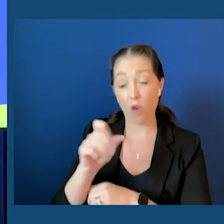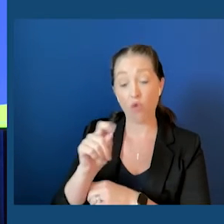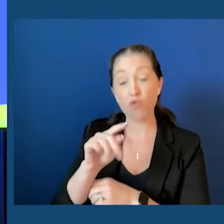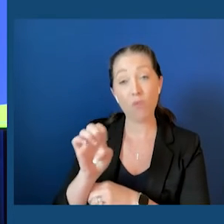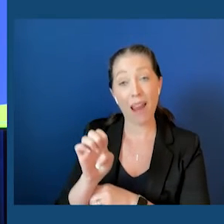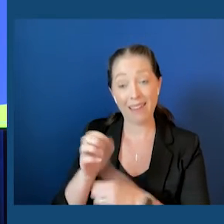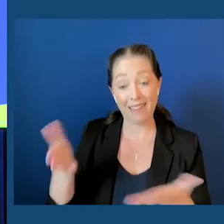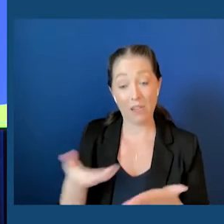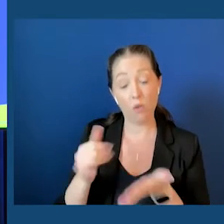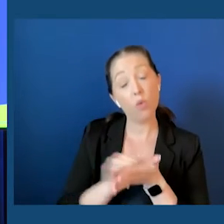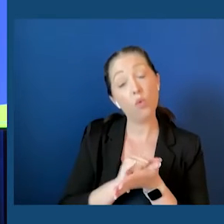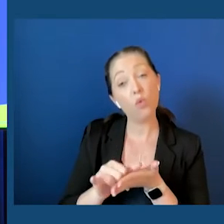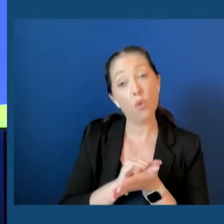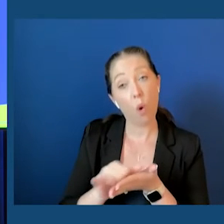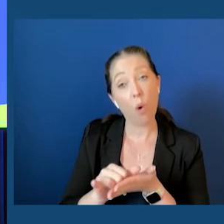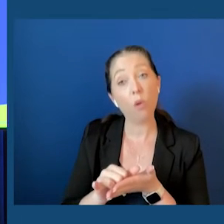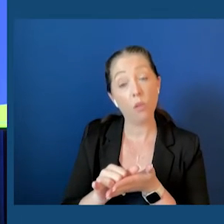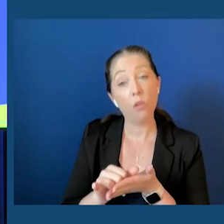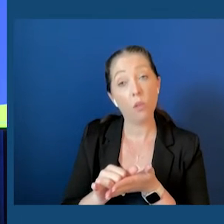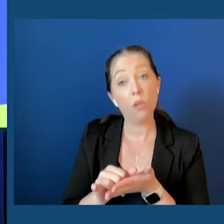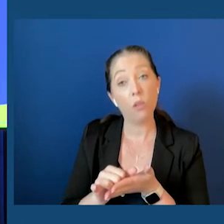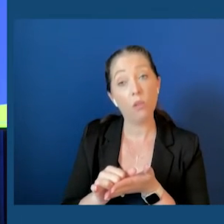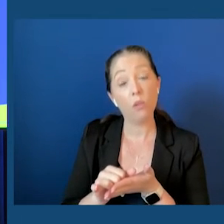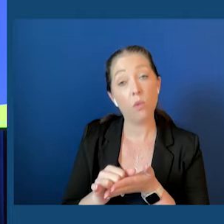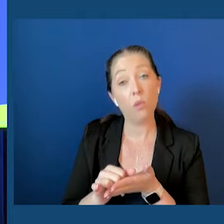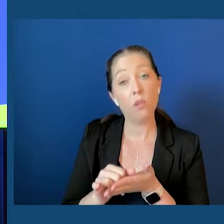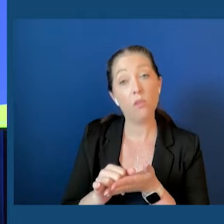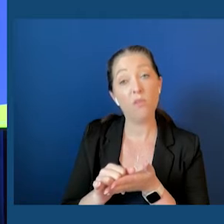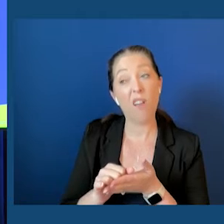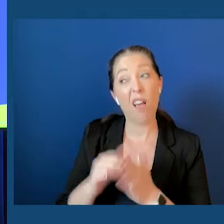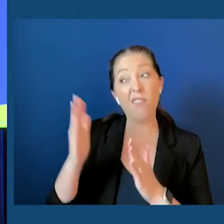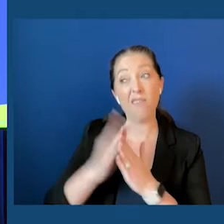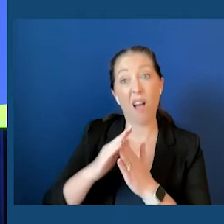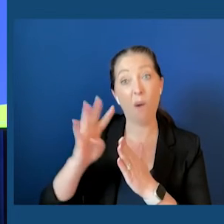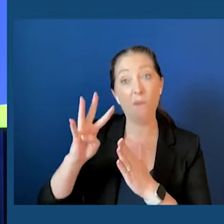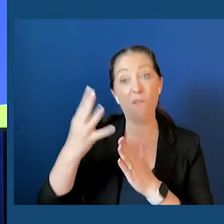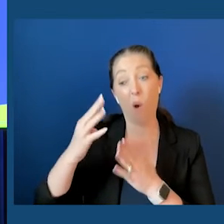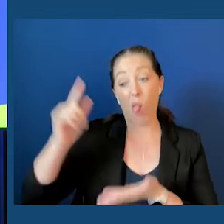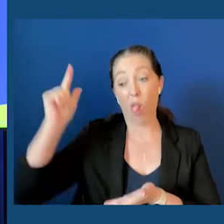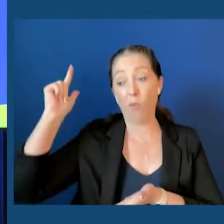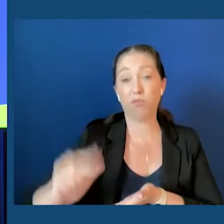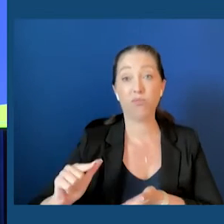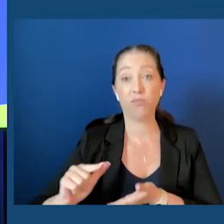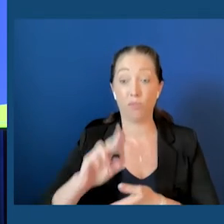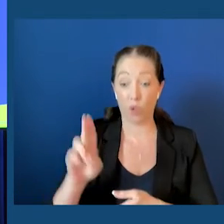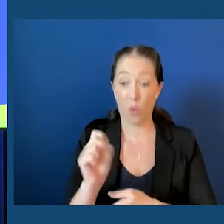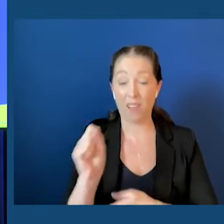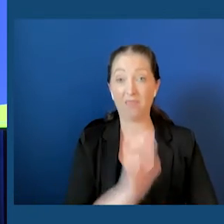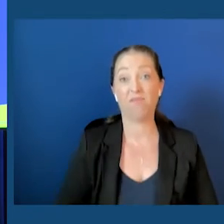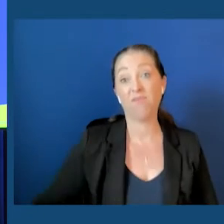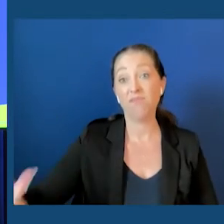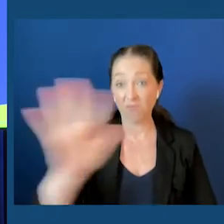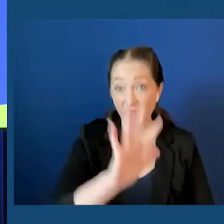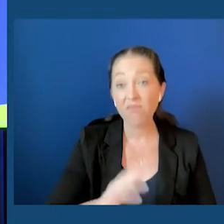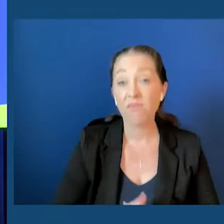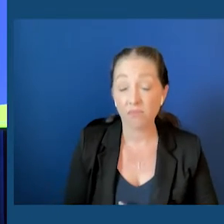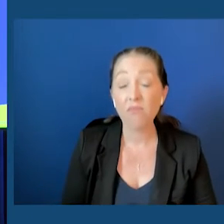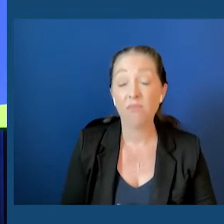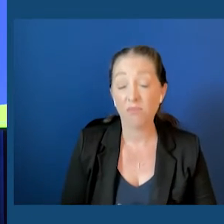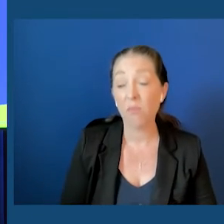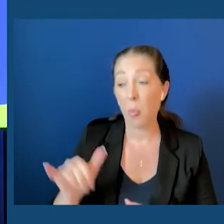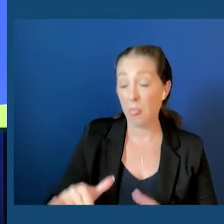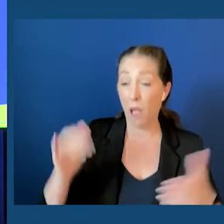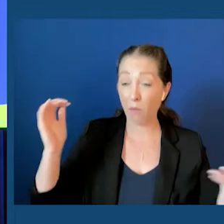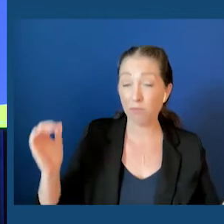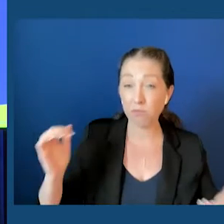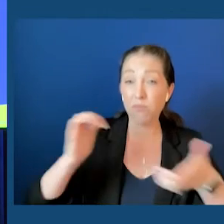York is the 4th lowest in the entire United States. And it's a partnership that we